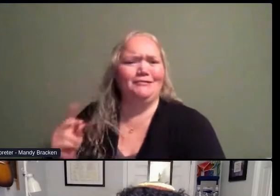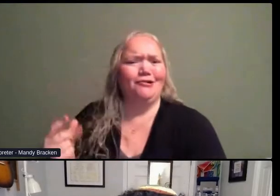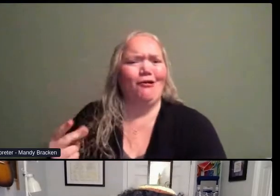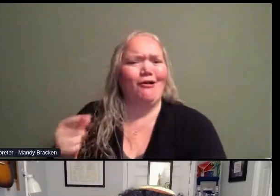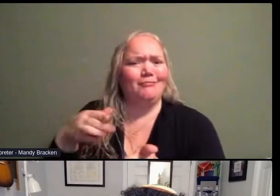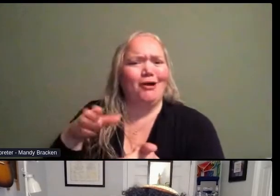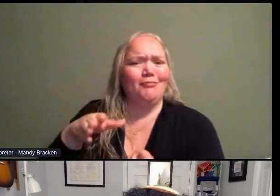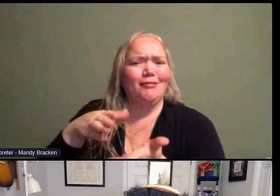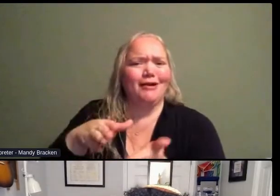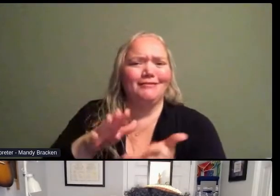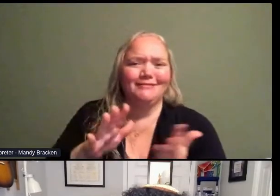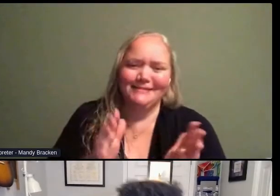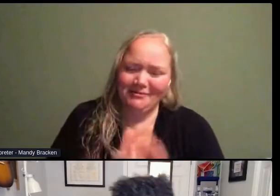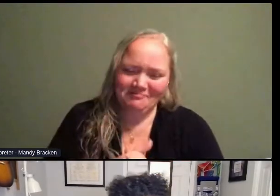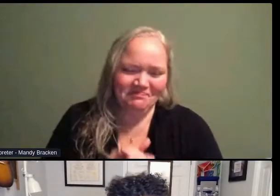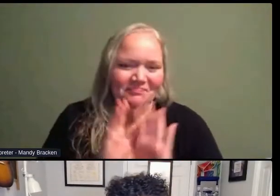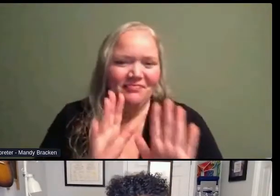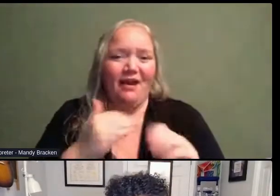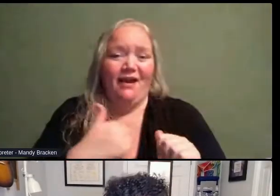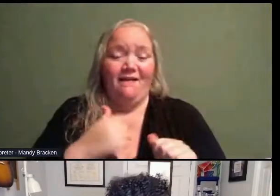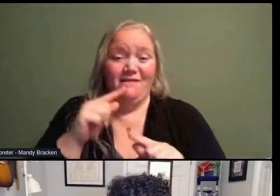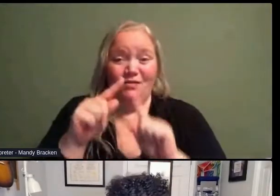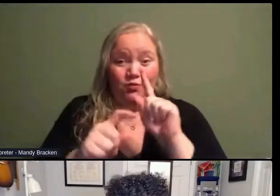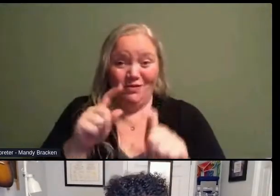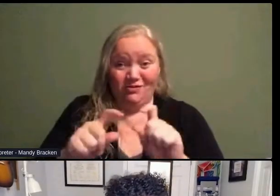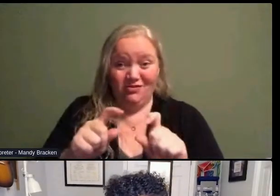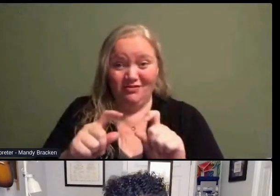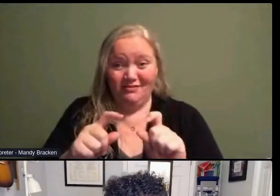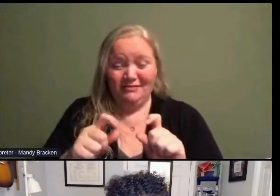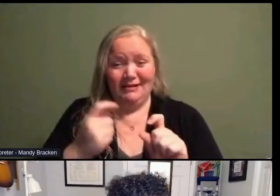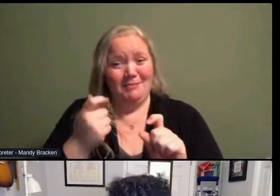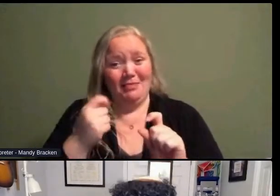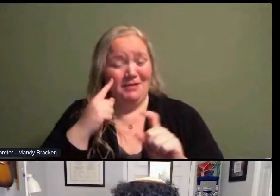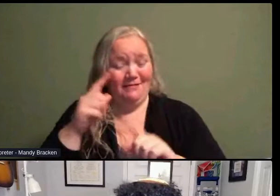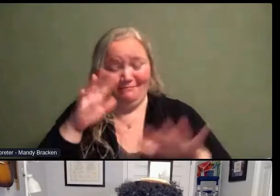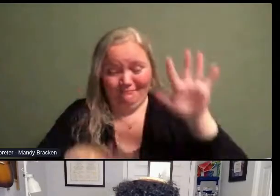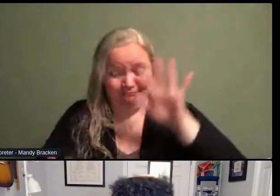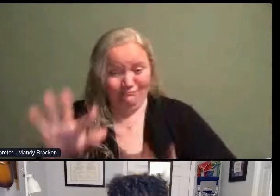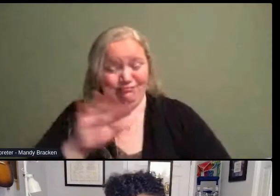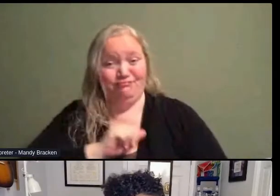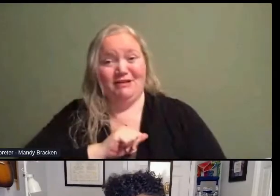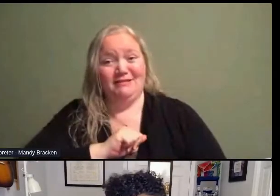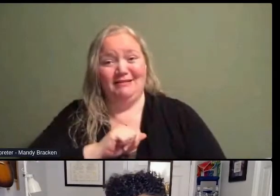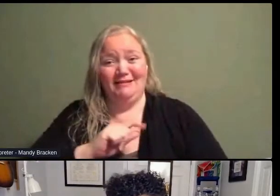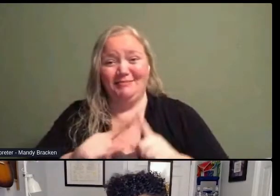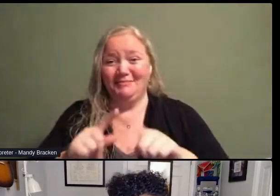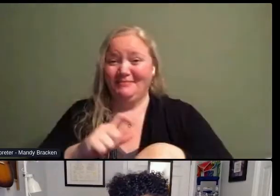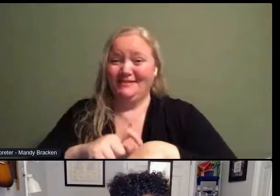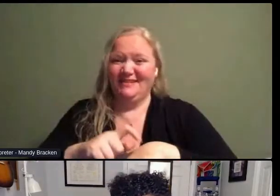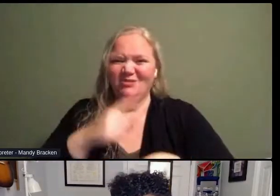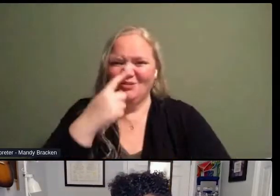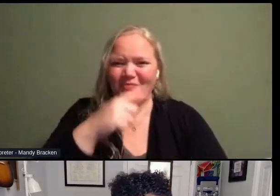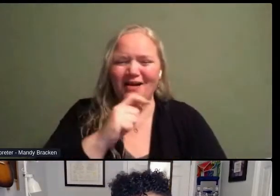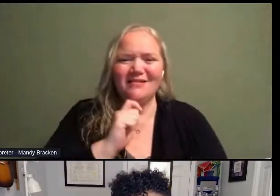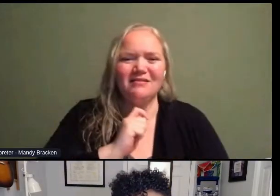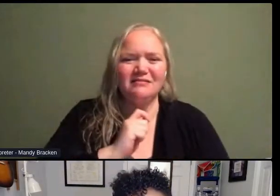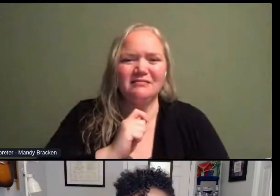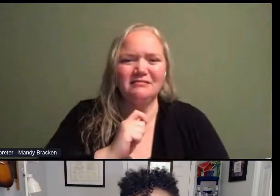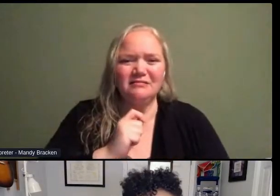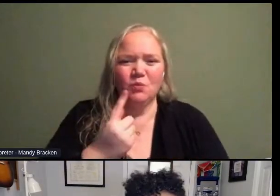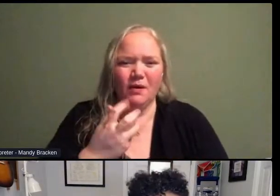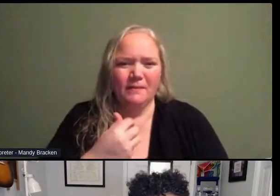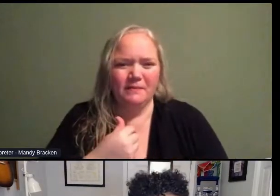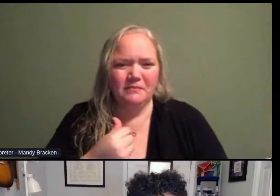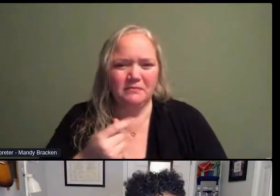And I'm just going to because I'm a little flustered. I know we're short on time. You want Amanda to introduce herself as well? Oh, yes. Go ahead. Sorry about that,